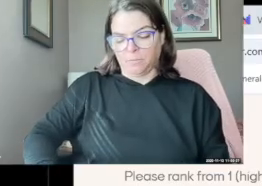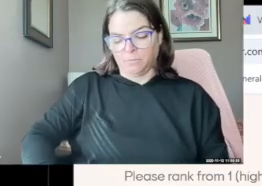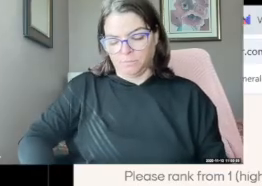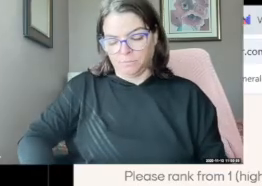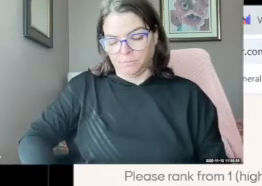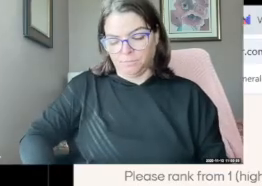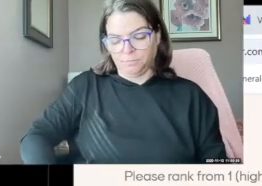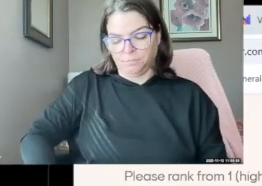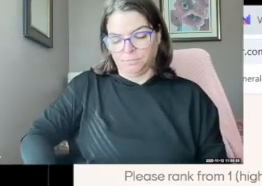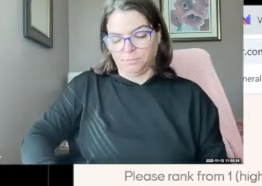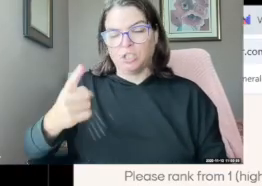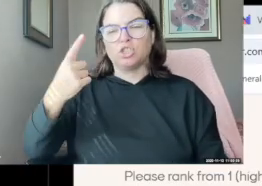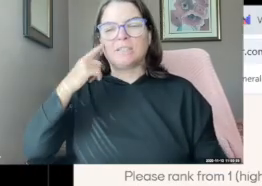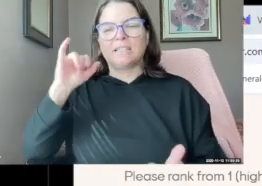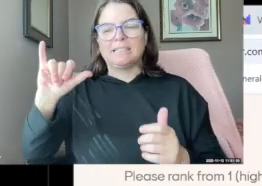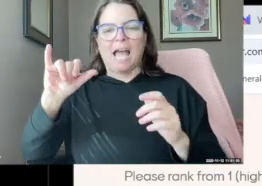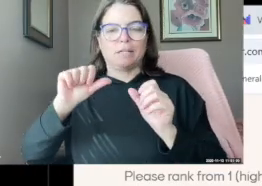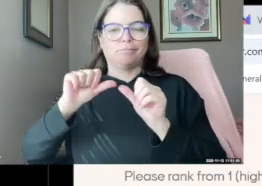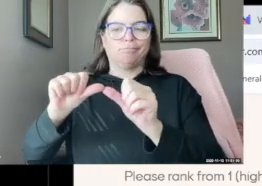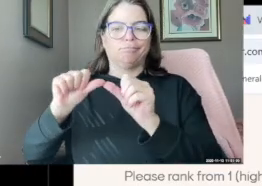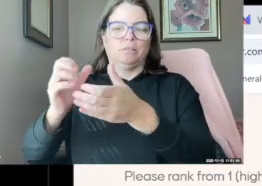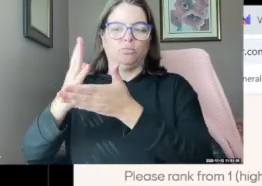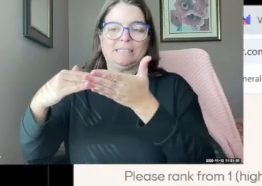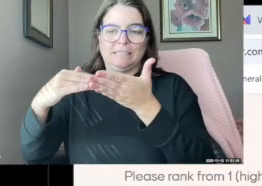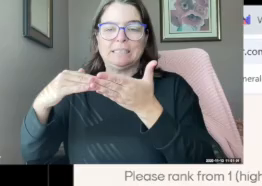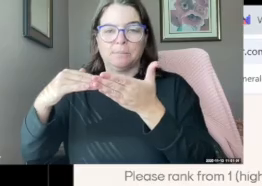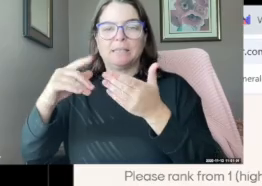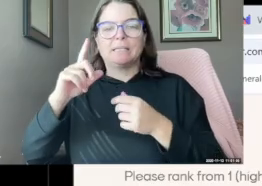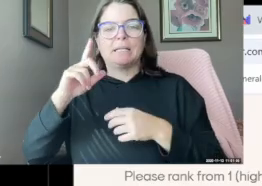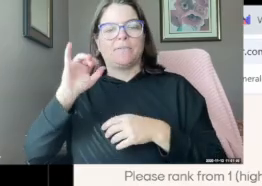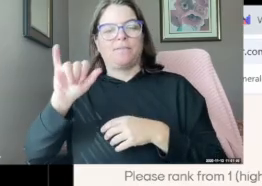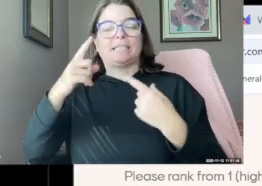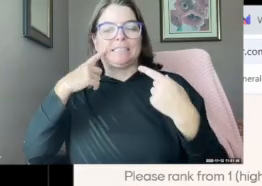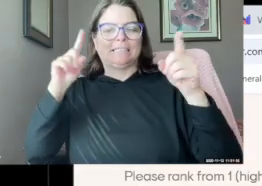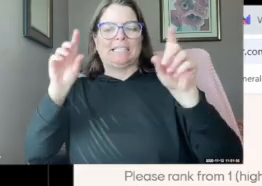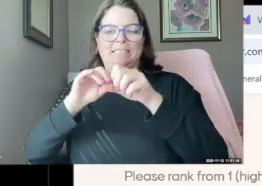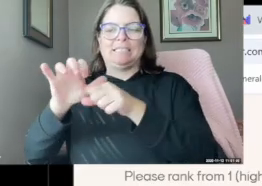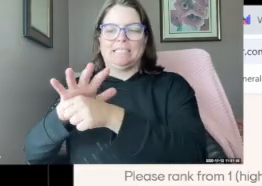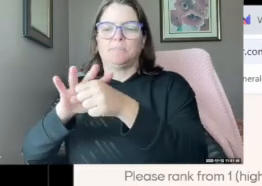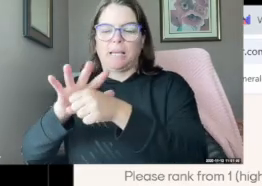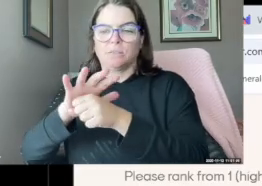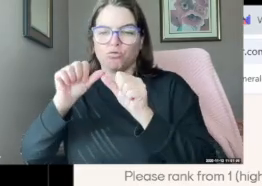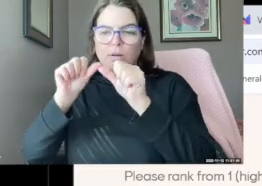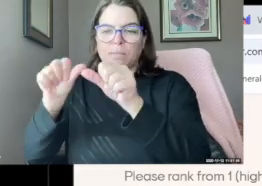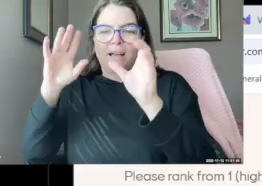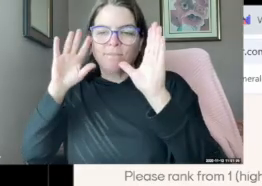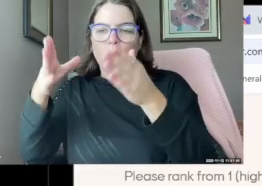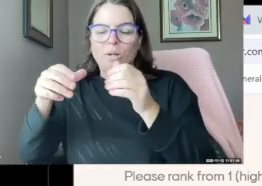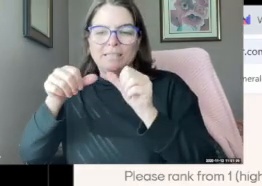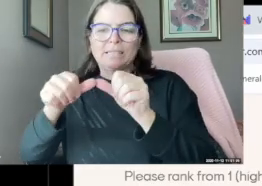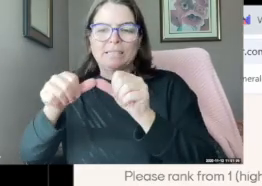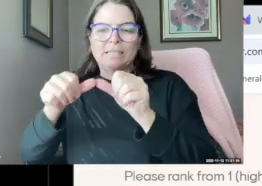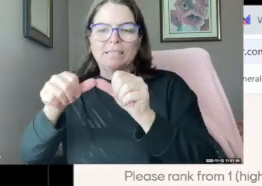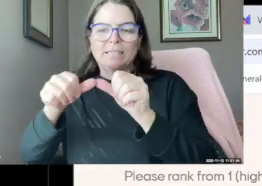examples of many. We'll probably also be putting these in writing, but We just think that, you know, the resiliency